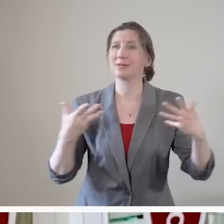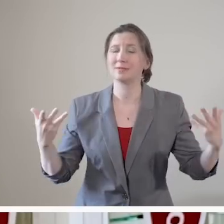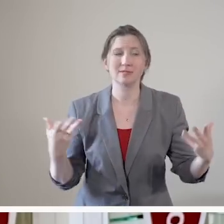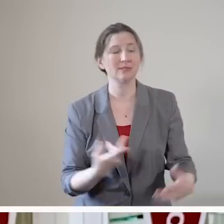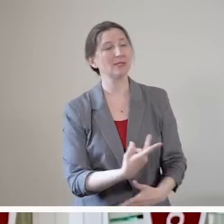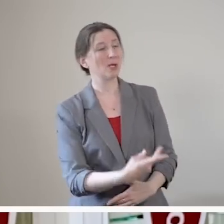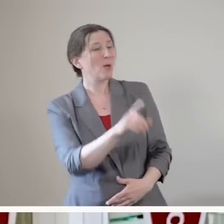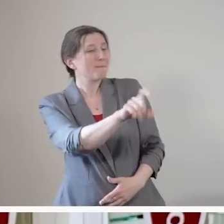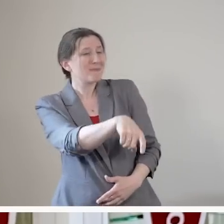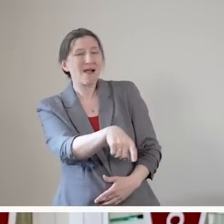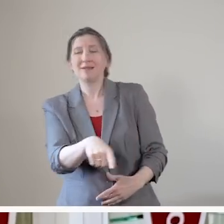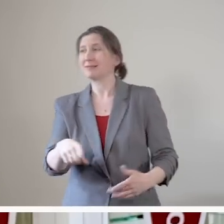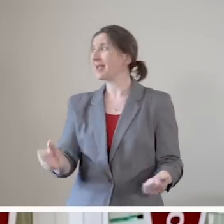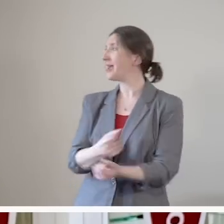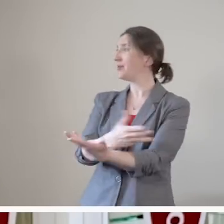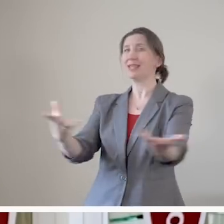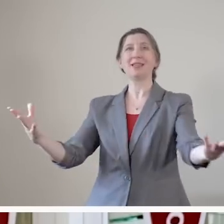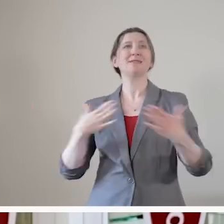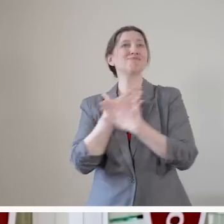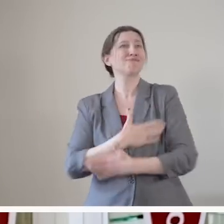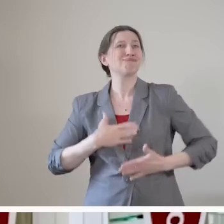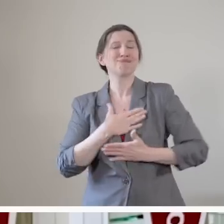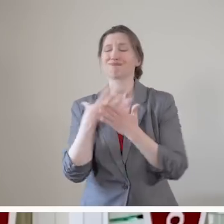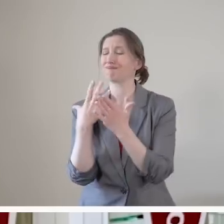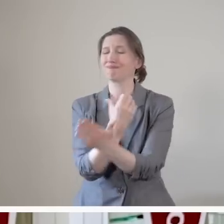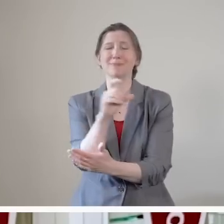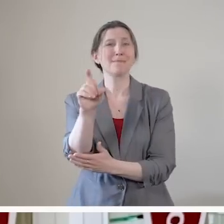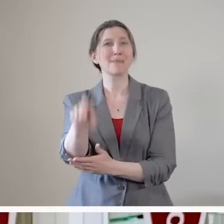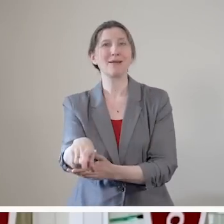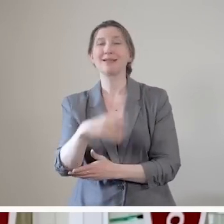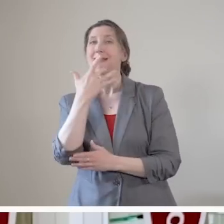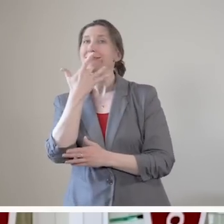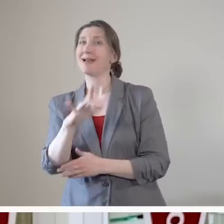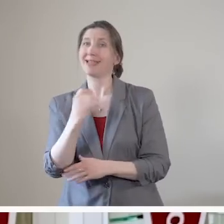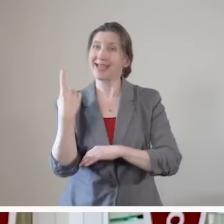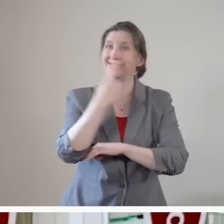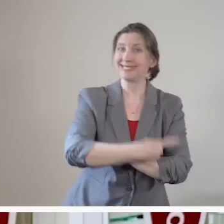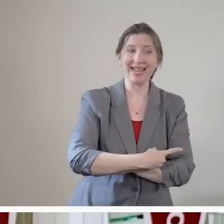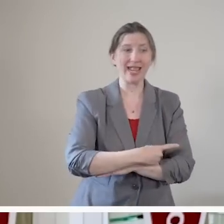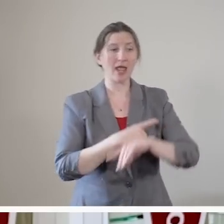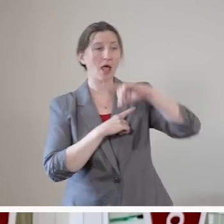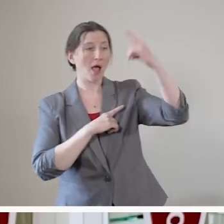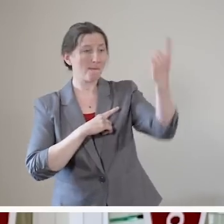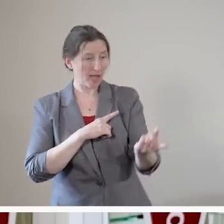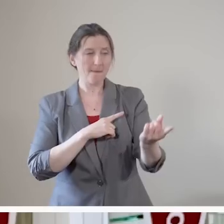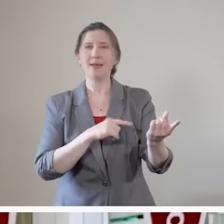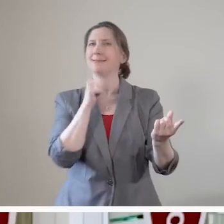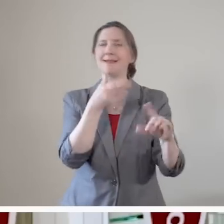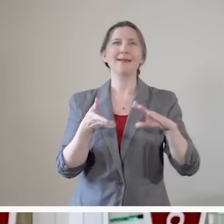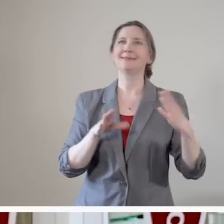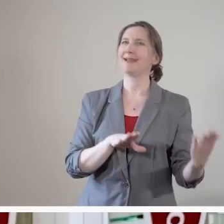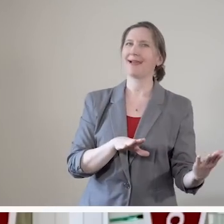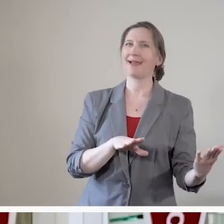view that Jane and I took was this. We said to ourselves, isn't it lucky that you didn't die that day in